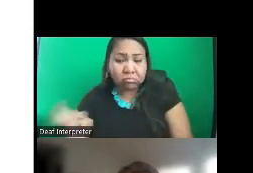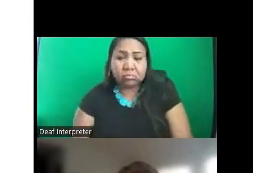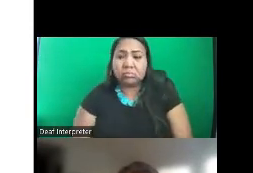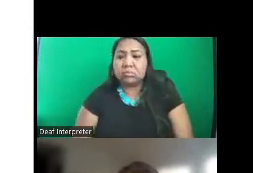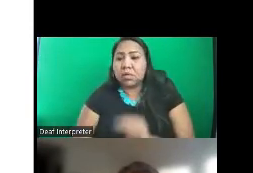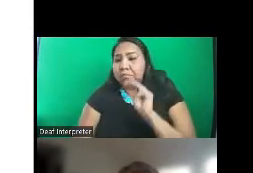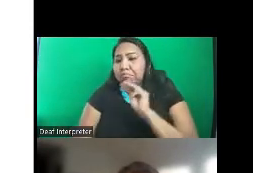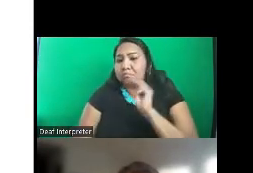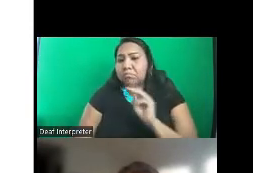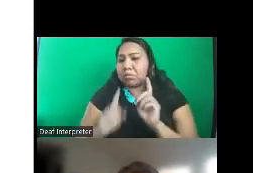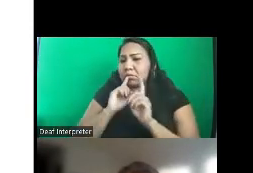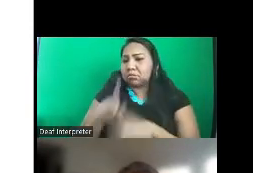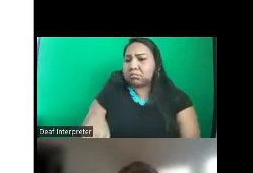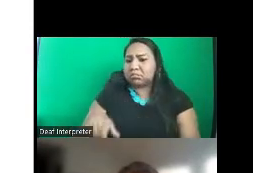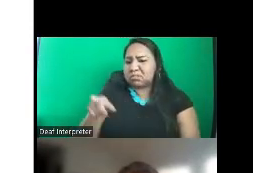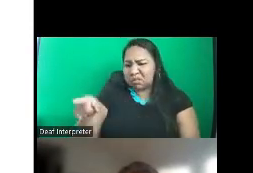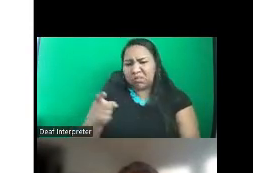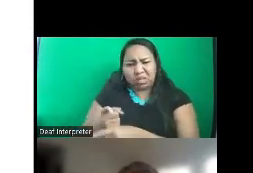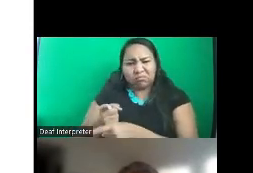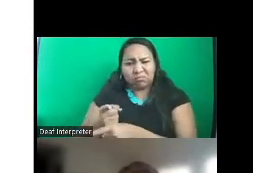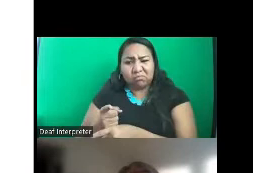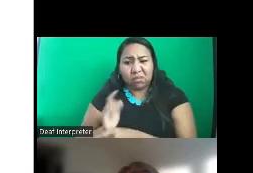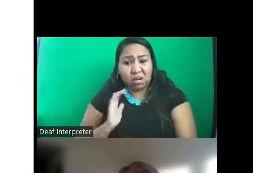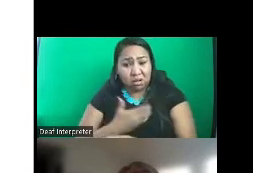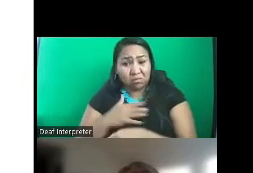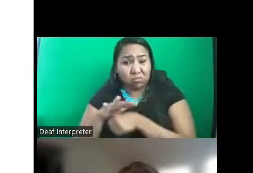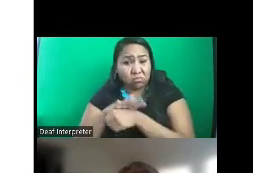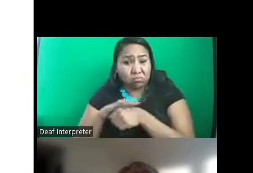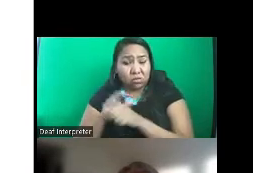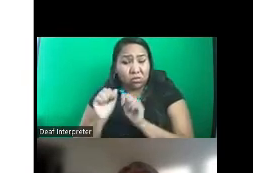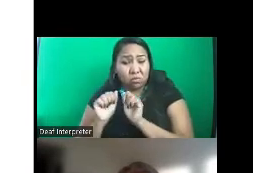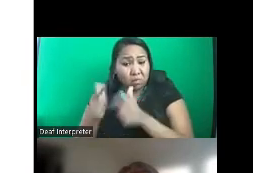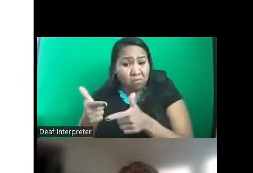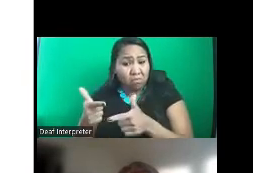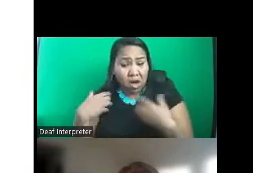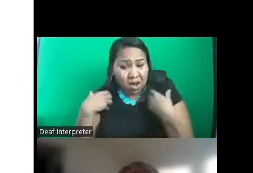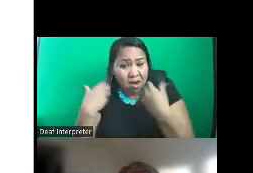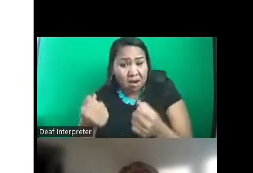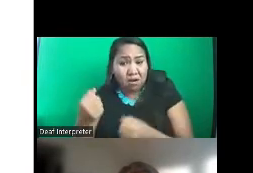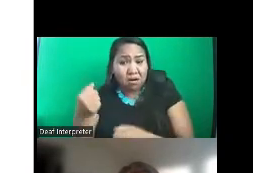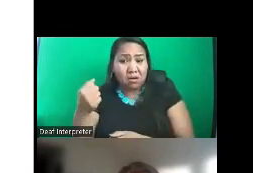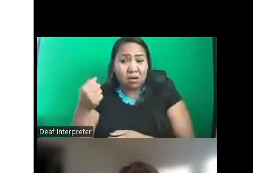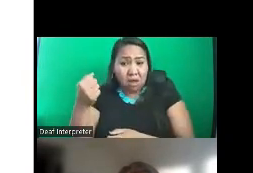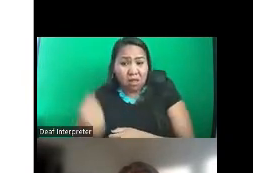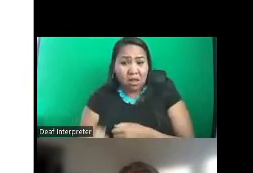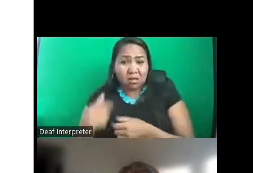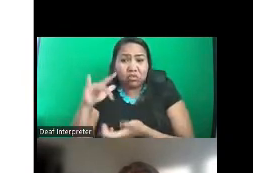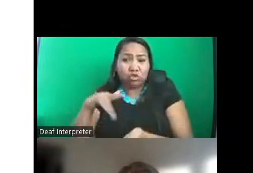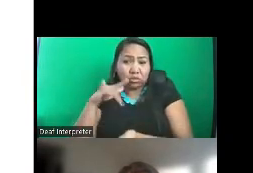my local tribal health South Central Foundation, where I get my primary care,